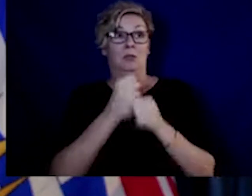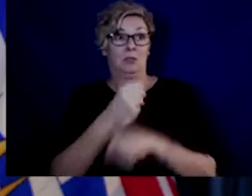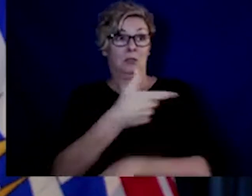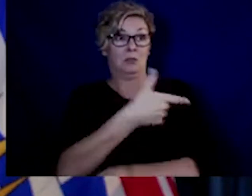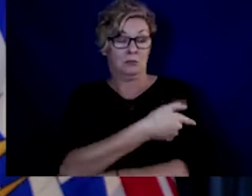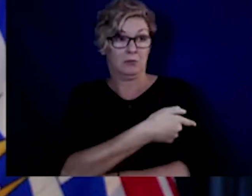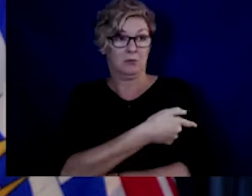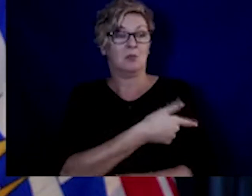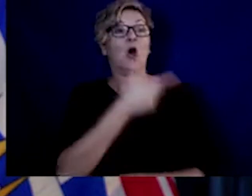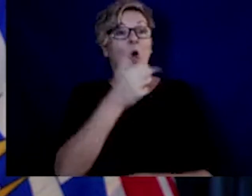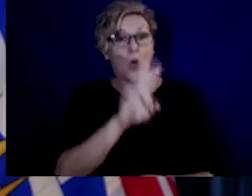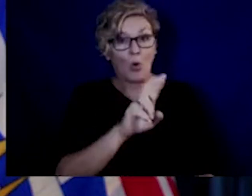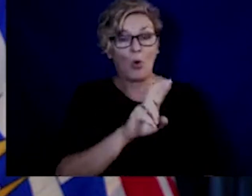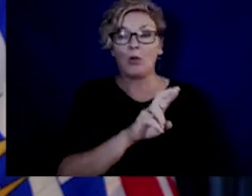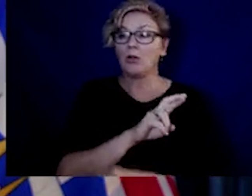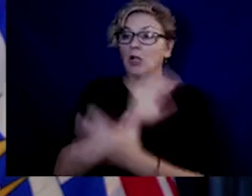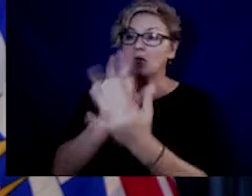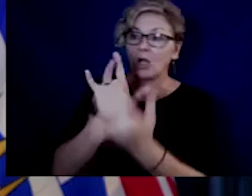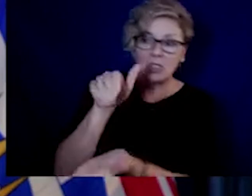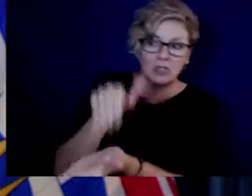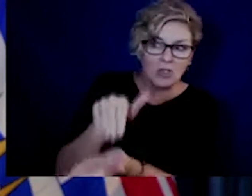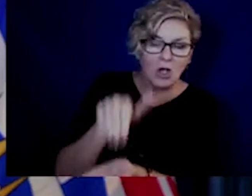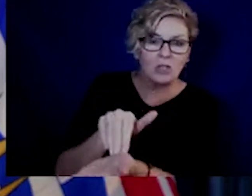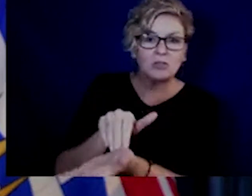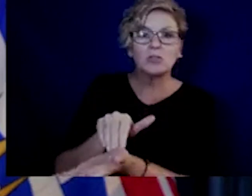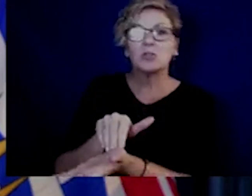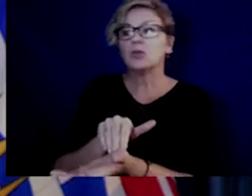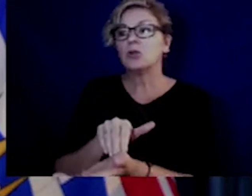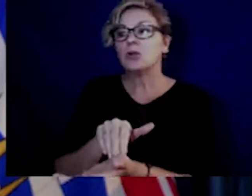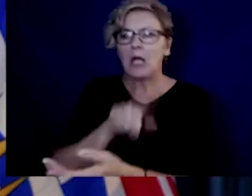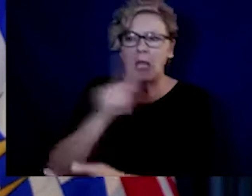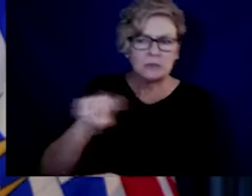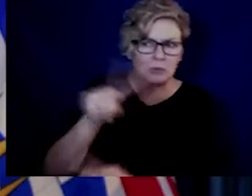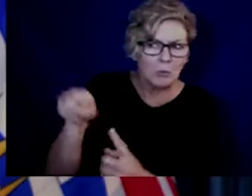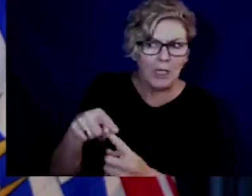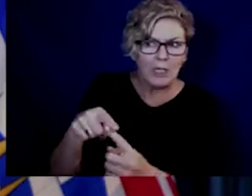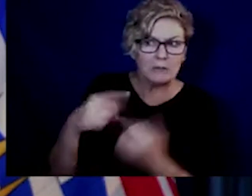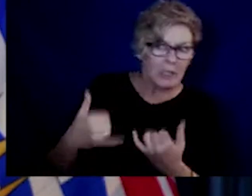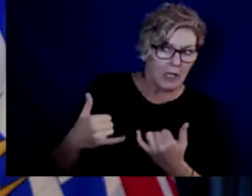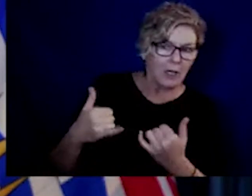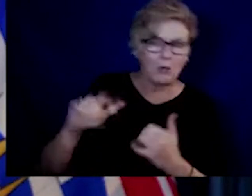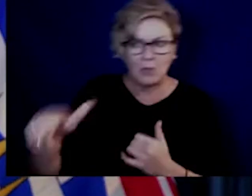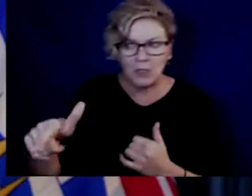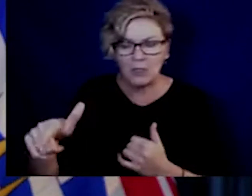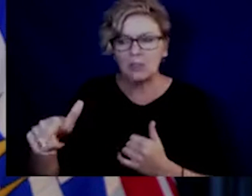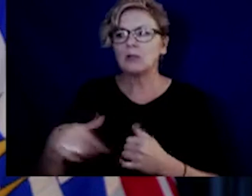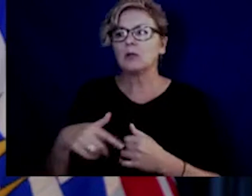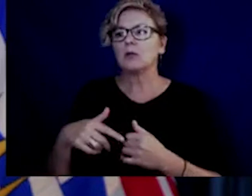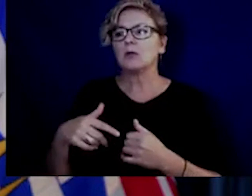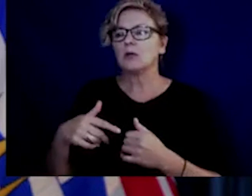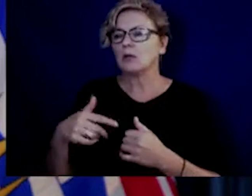many options that we will have available again this year. So health authorities, the public health clinics will be running flu